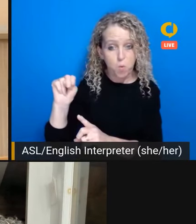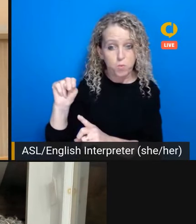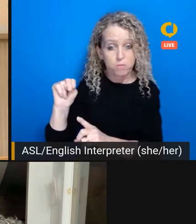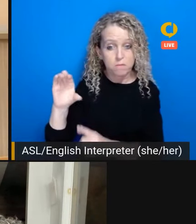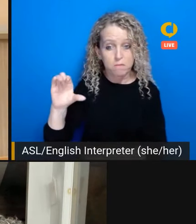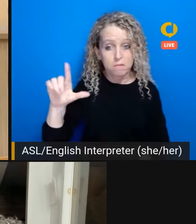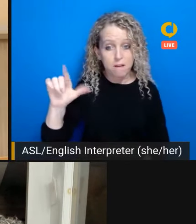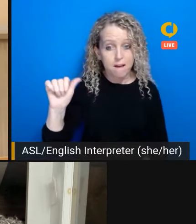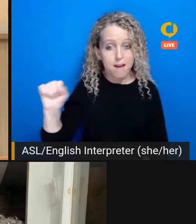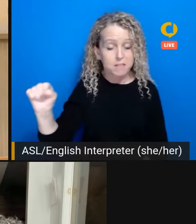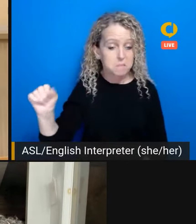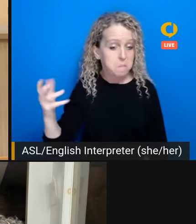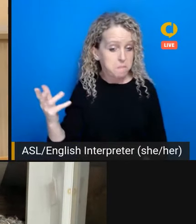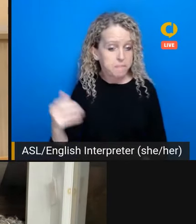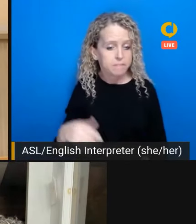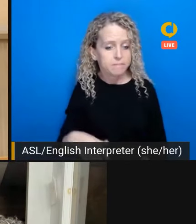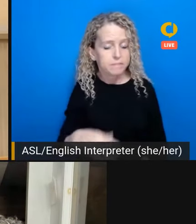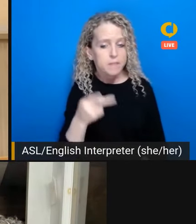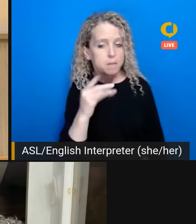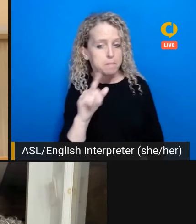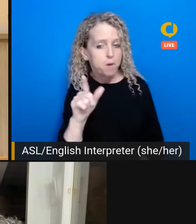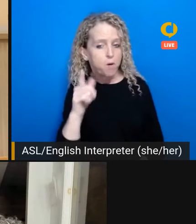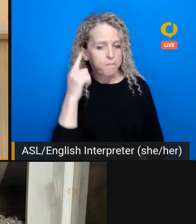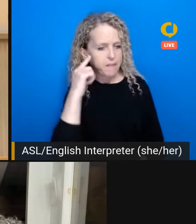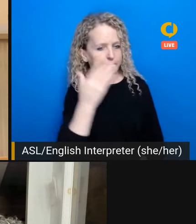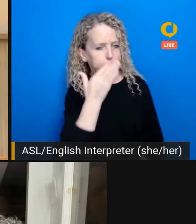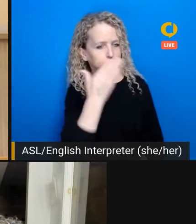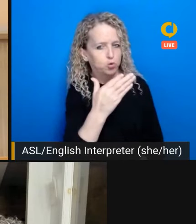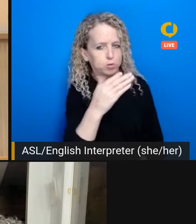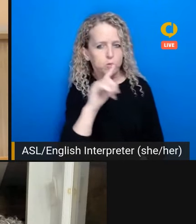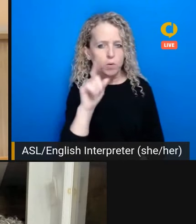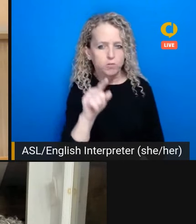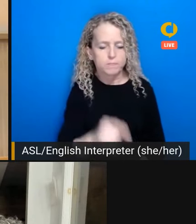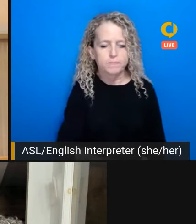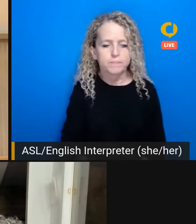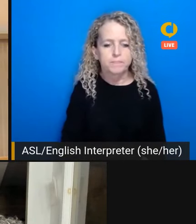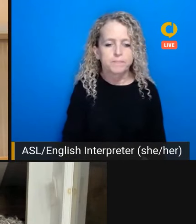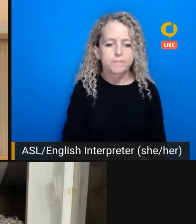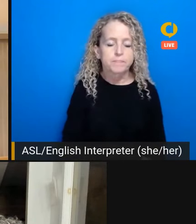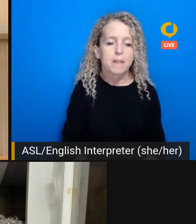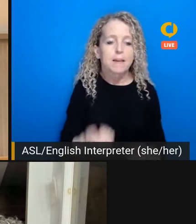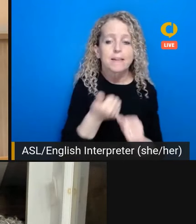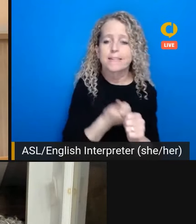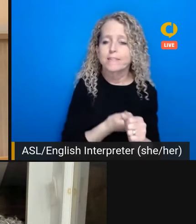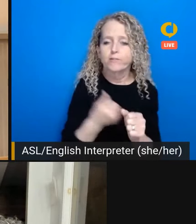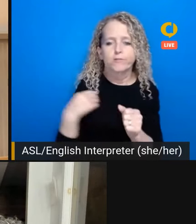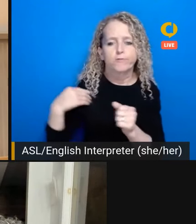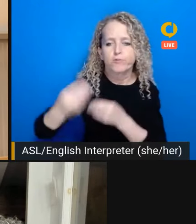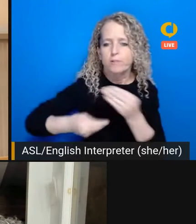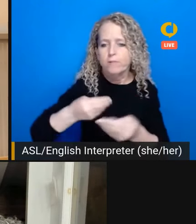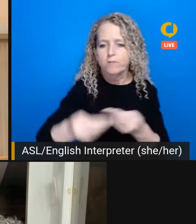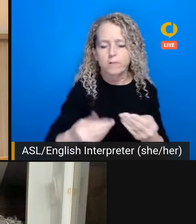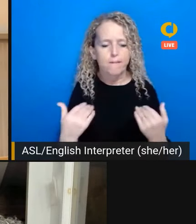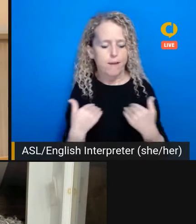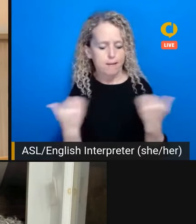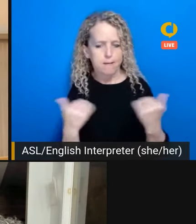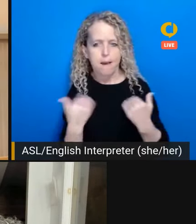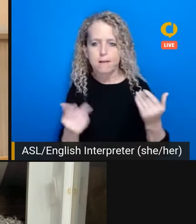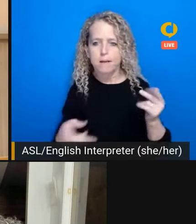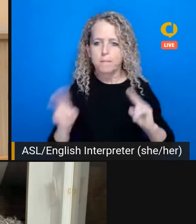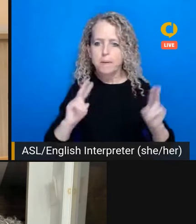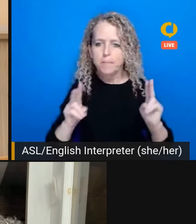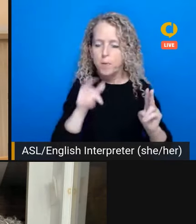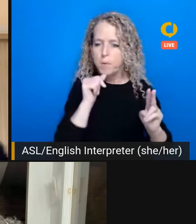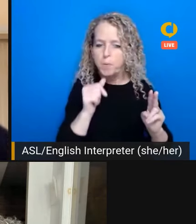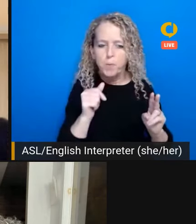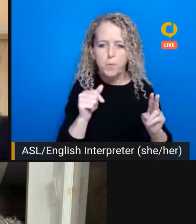I think this is a really good question. So in every generation, there are young people that you always hear about in the news who get a great